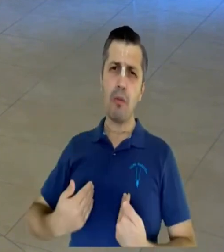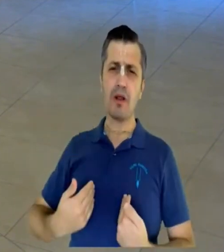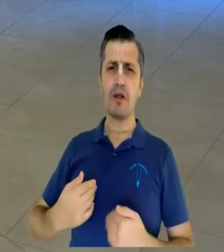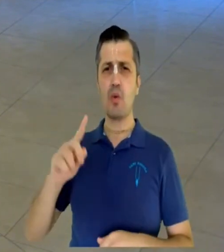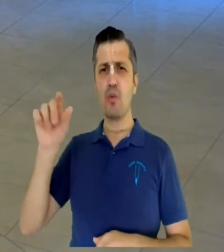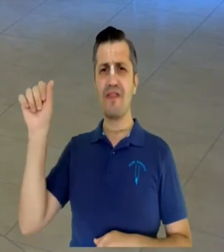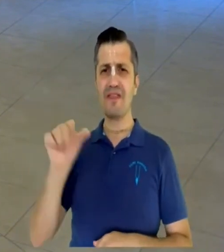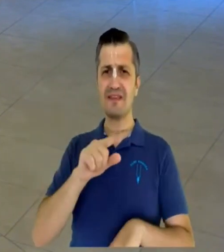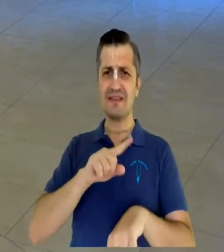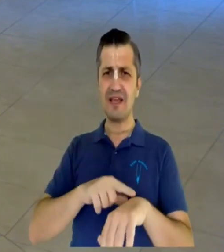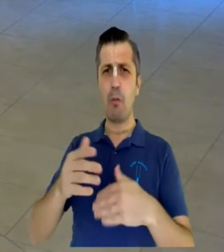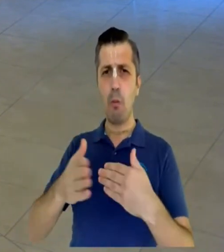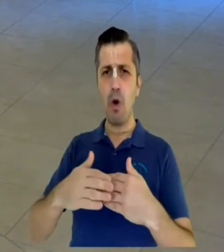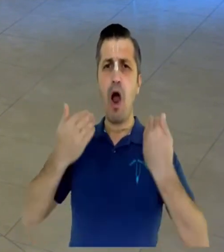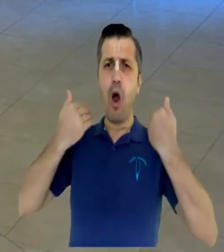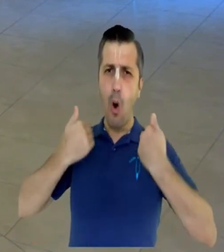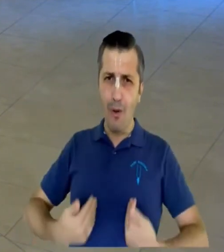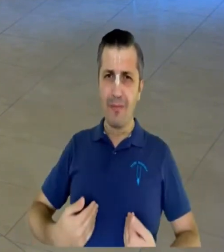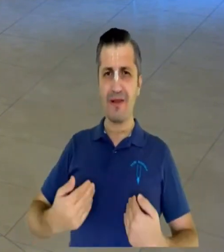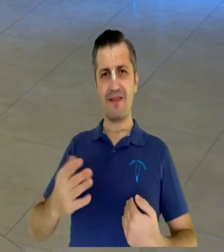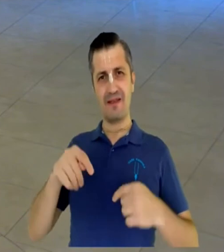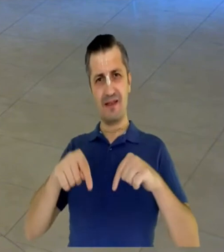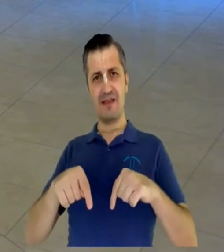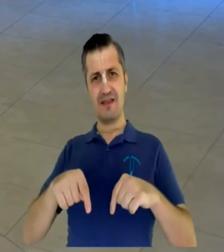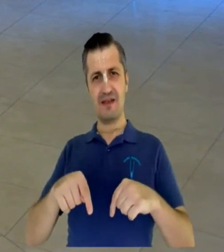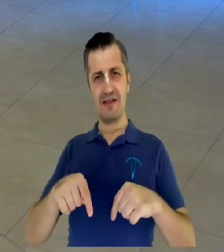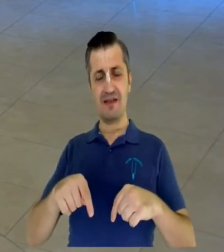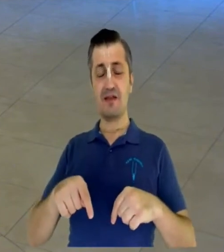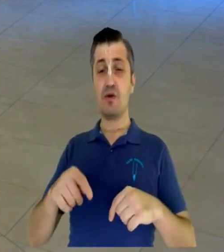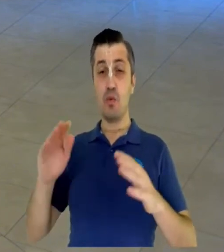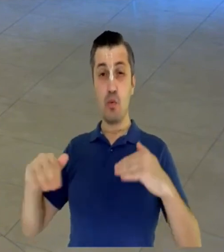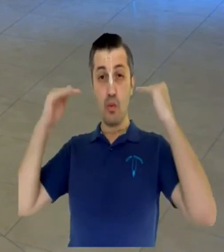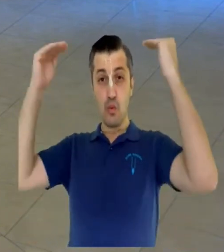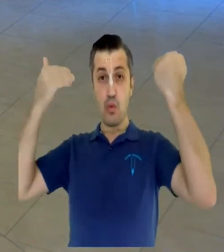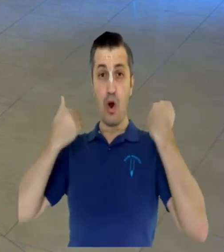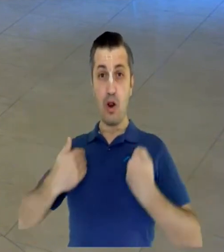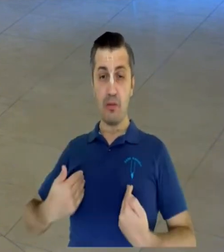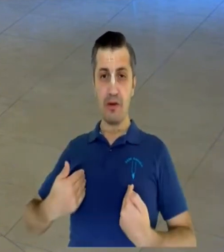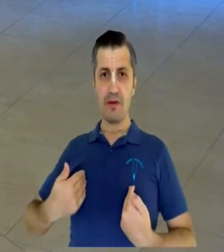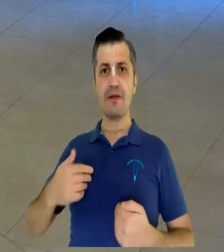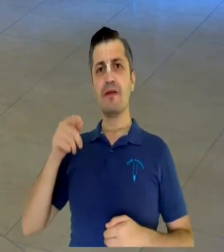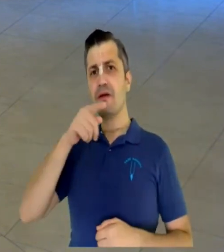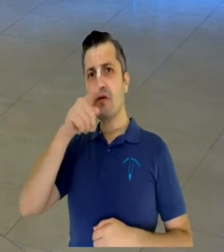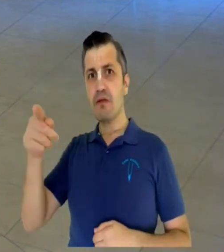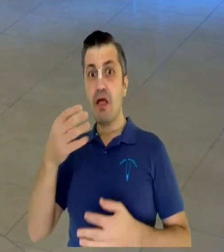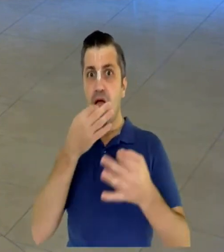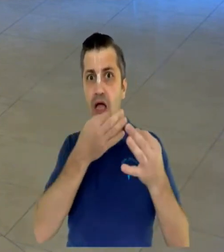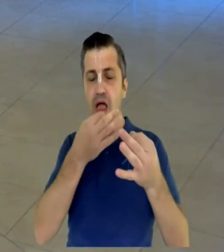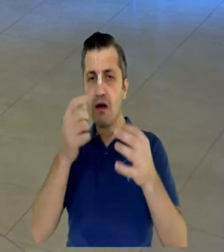planet. It's we become more absorbed there, and it's not